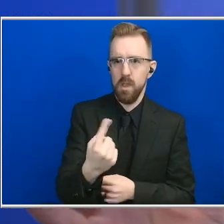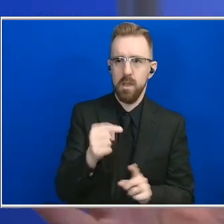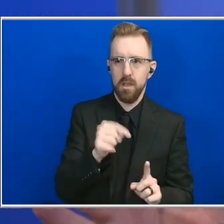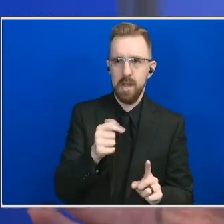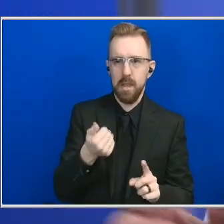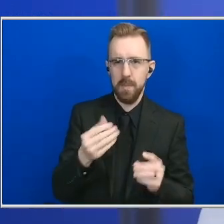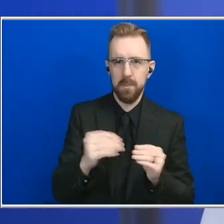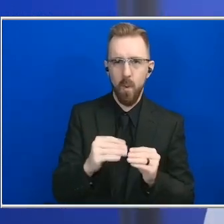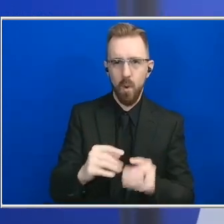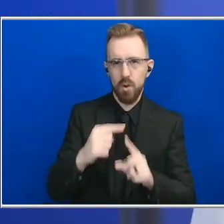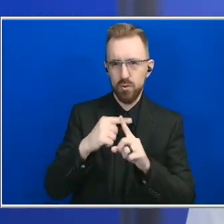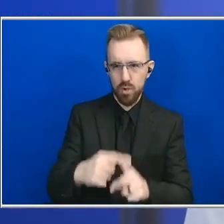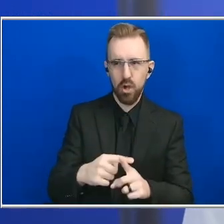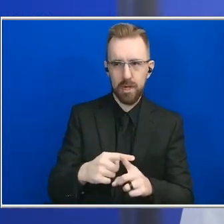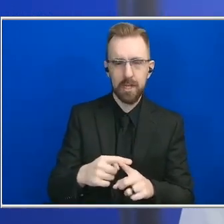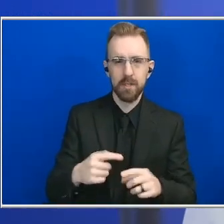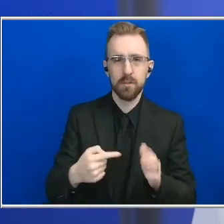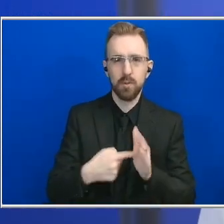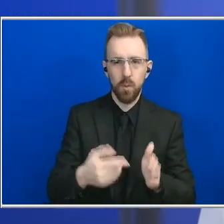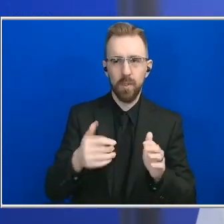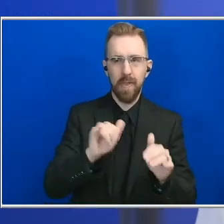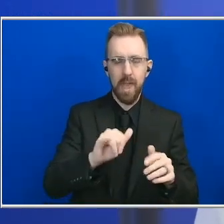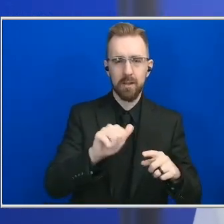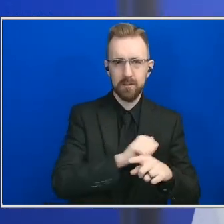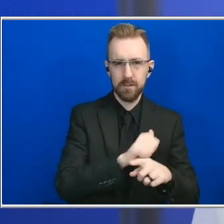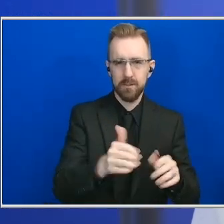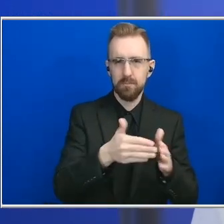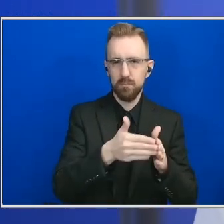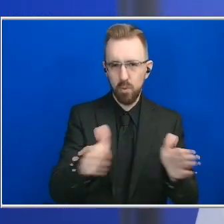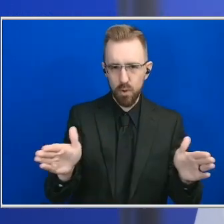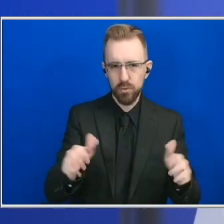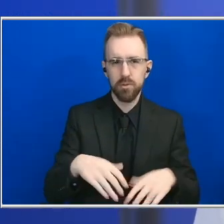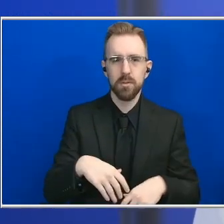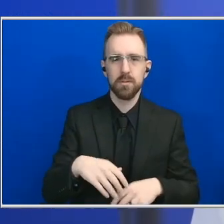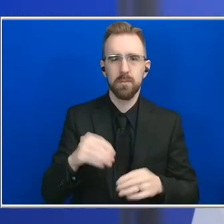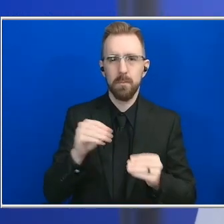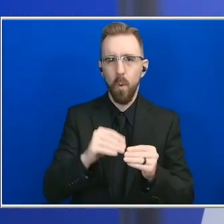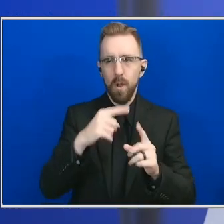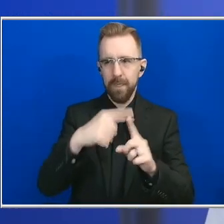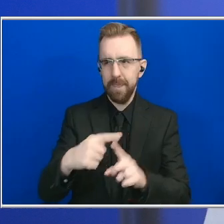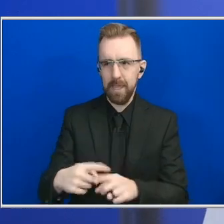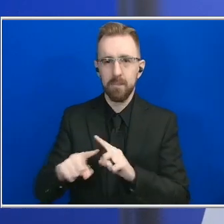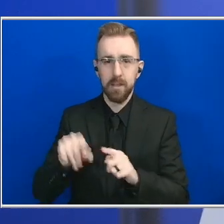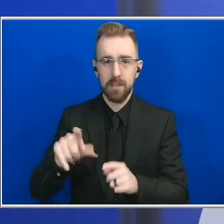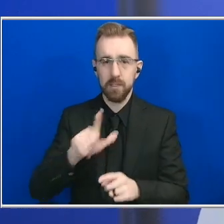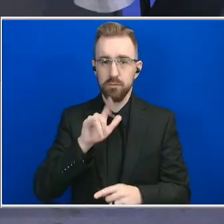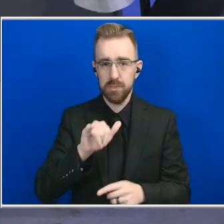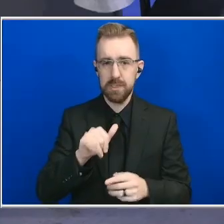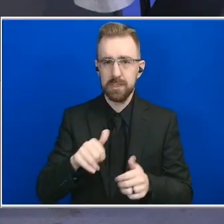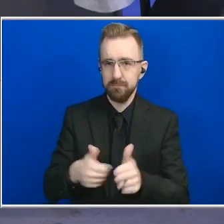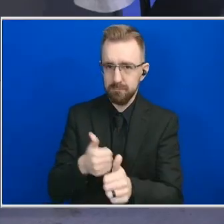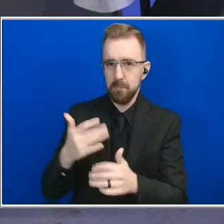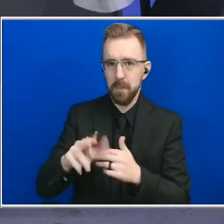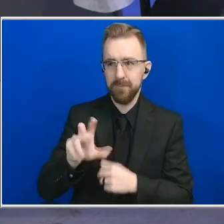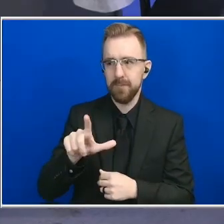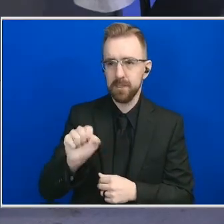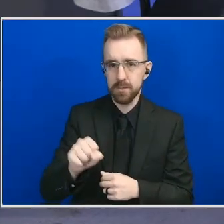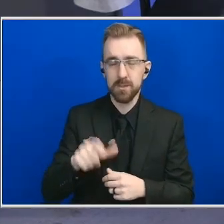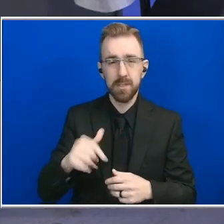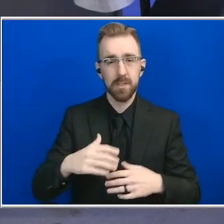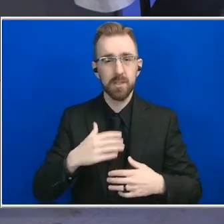exercise is much broader Yeah. and hits a lot more things, but this one really goes after the blood vessels. So maybe you can just squeeze the neck or something